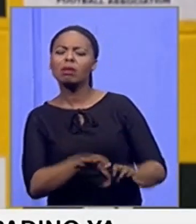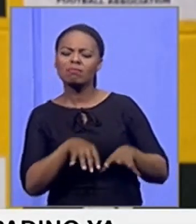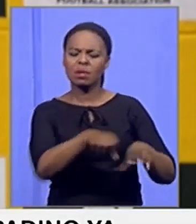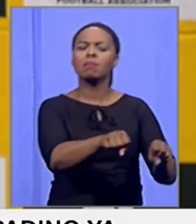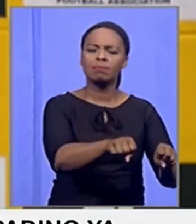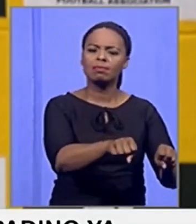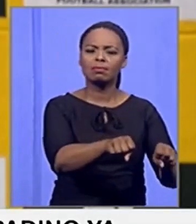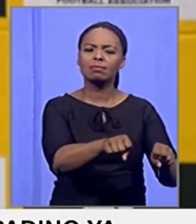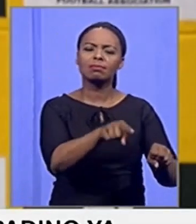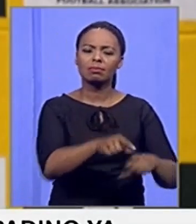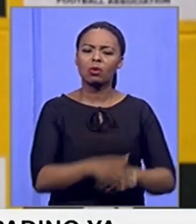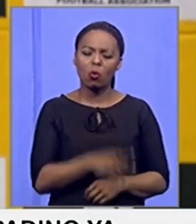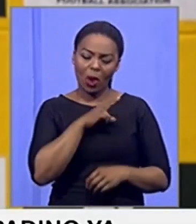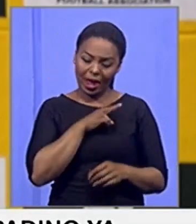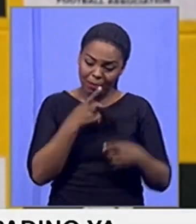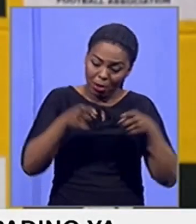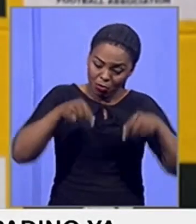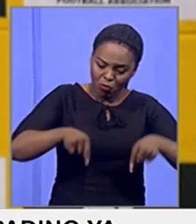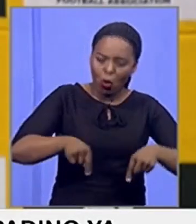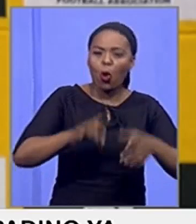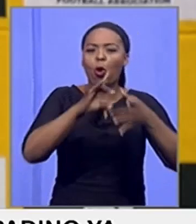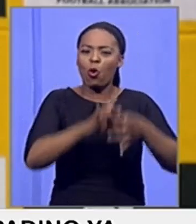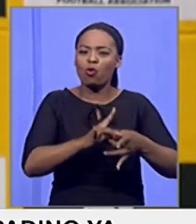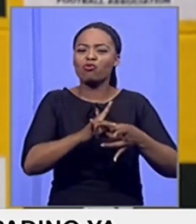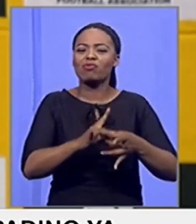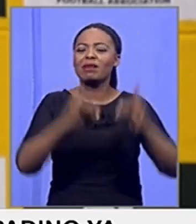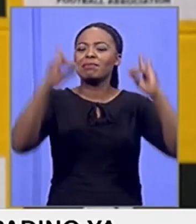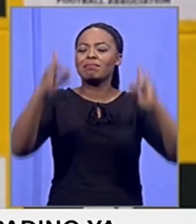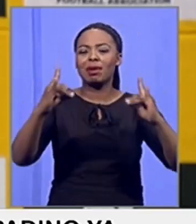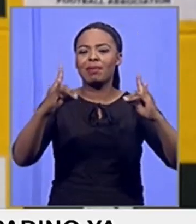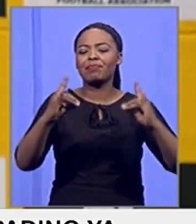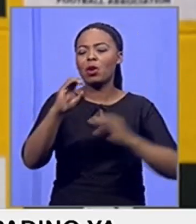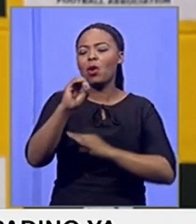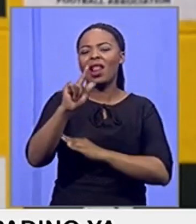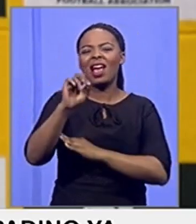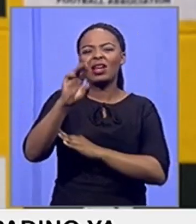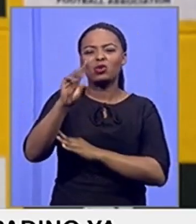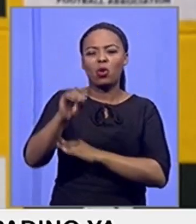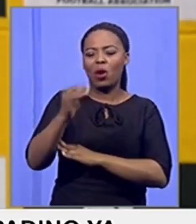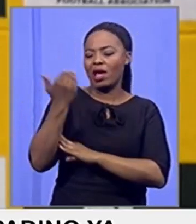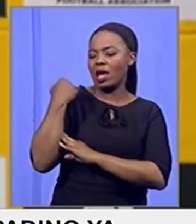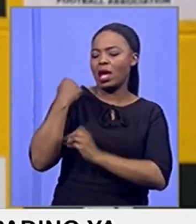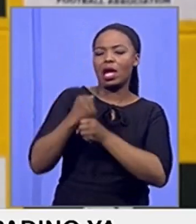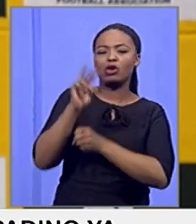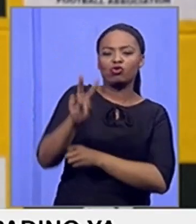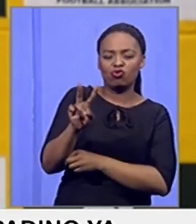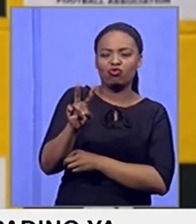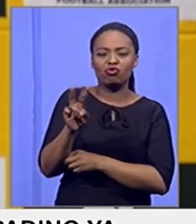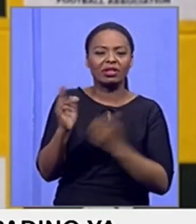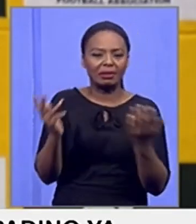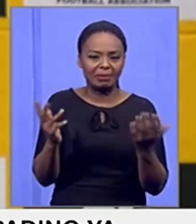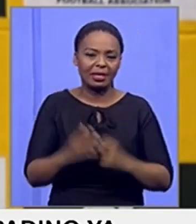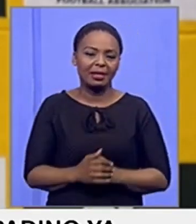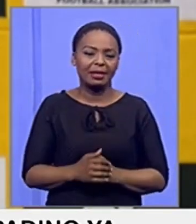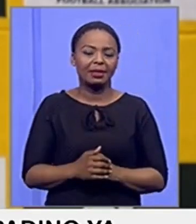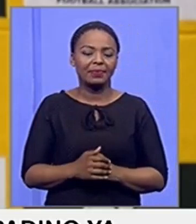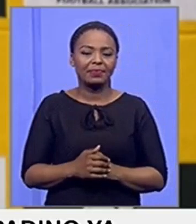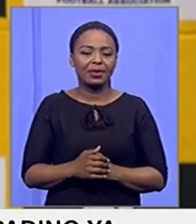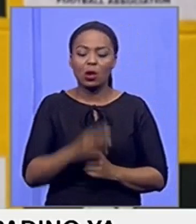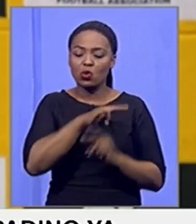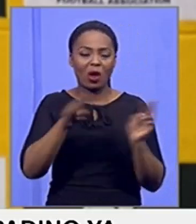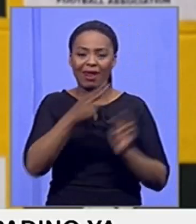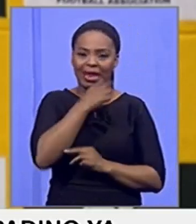our own home games in an empty stadium the last 2 years. It's not nice